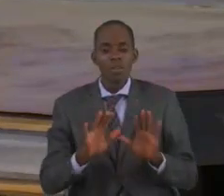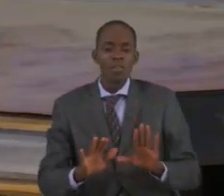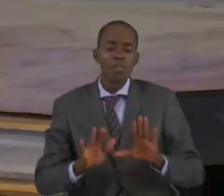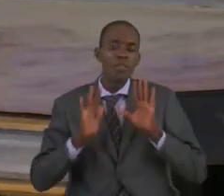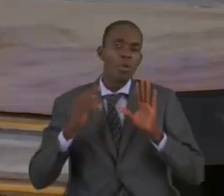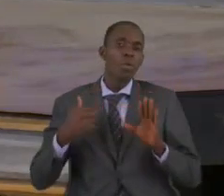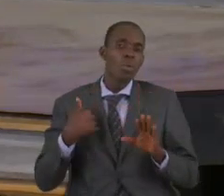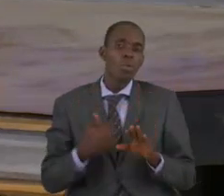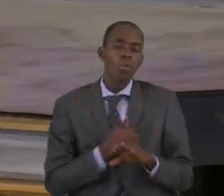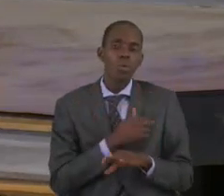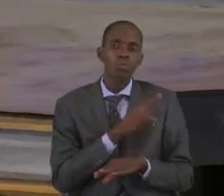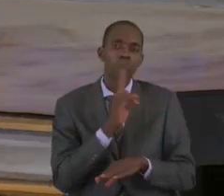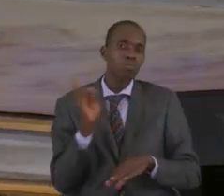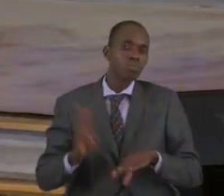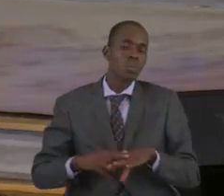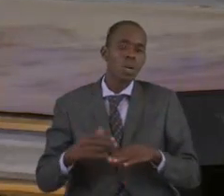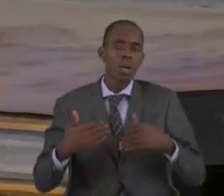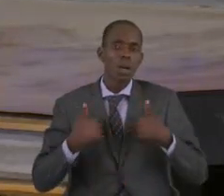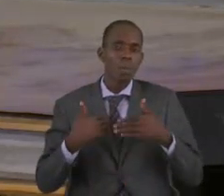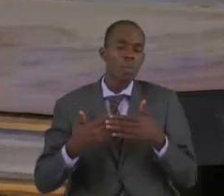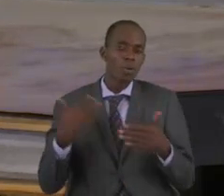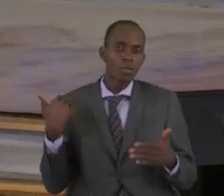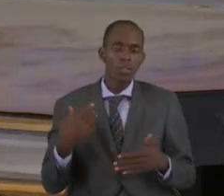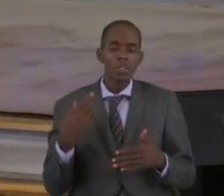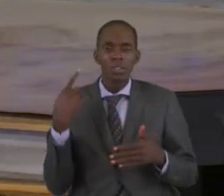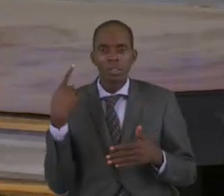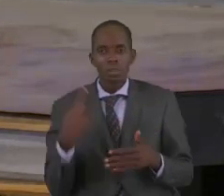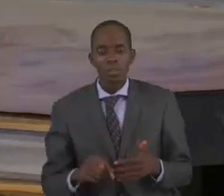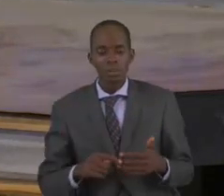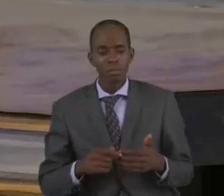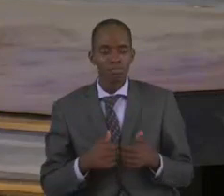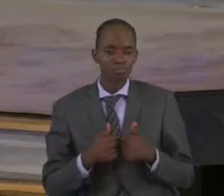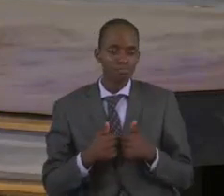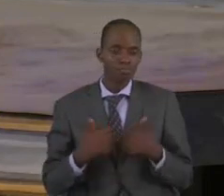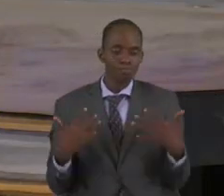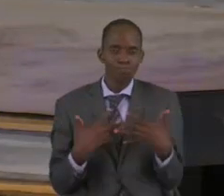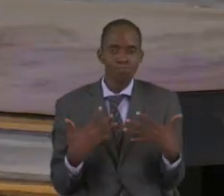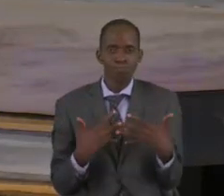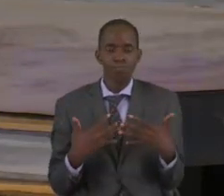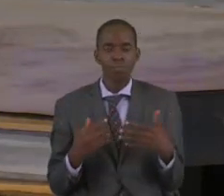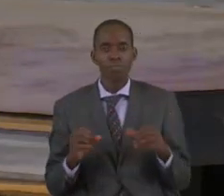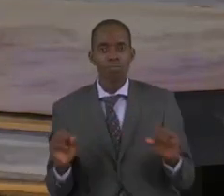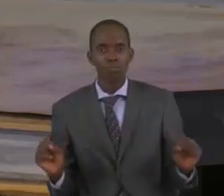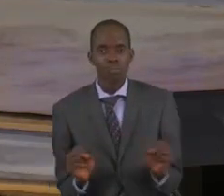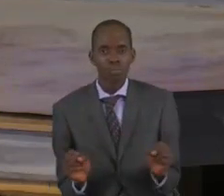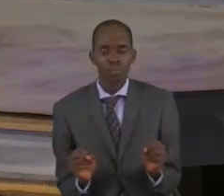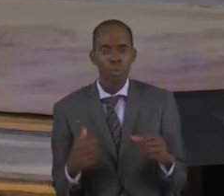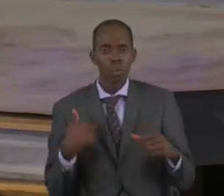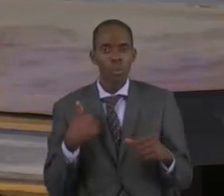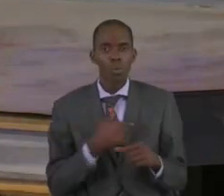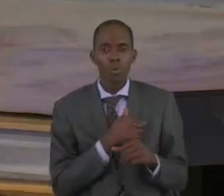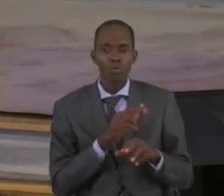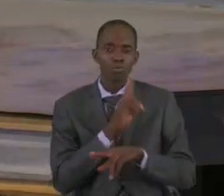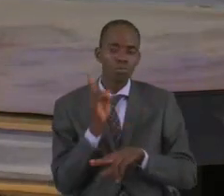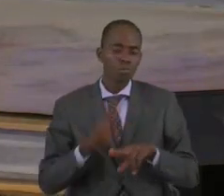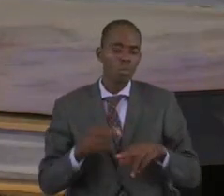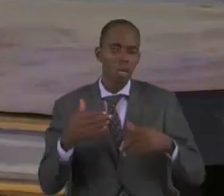have, the trepidation we used to have, the trembling we used to